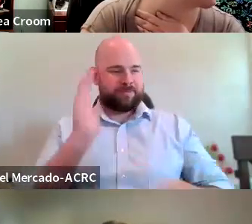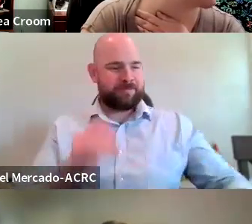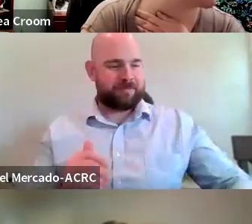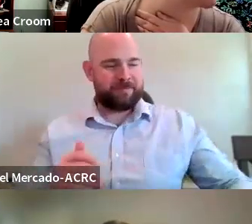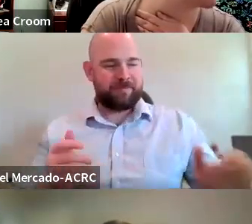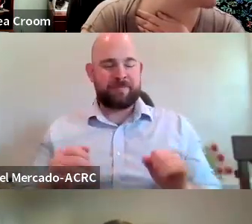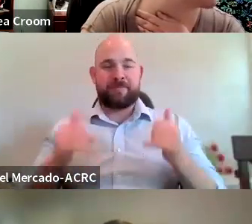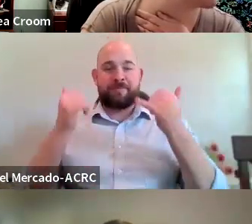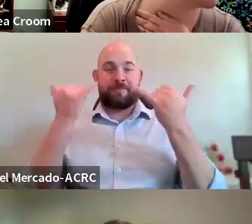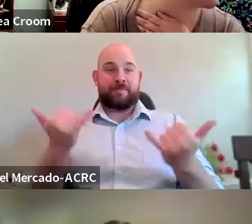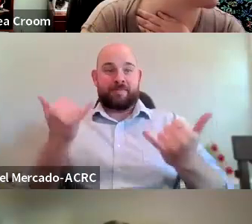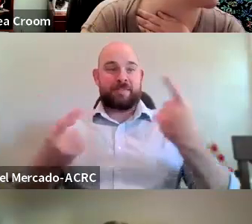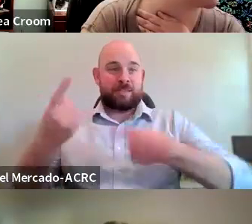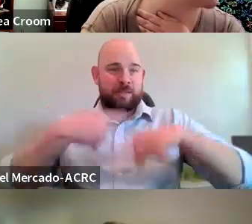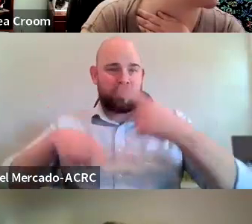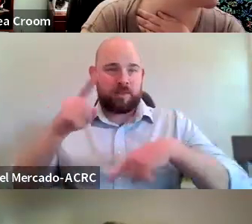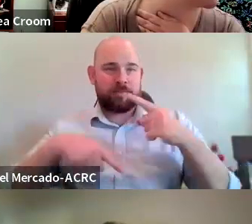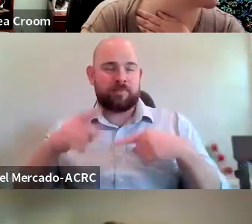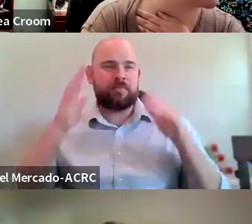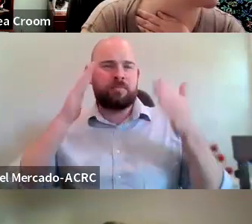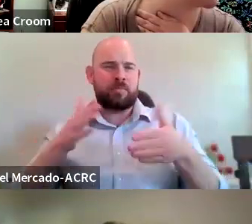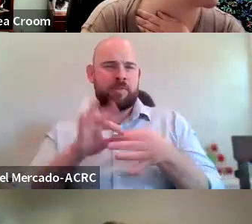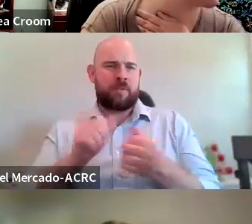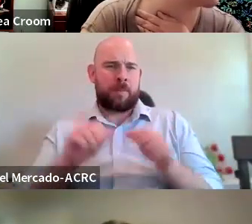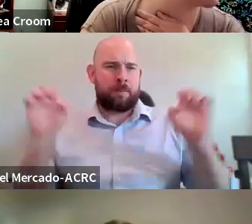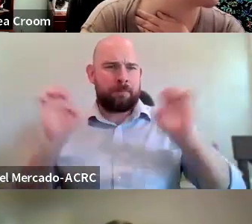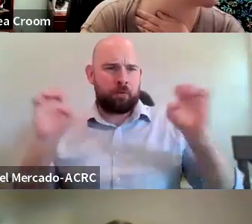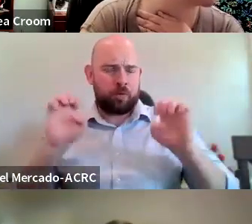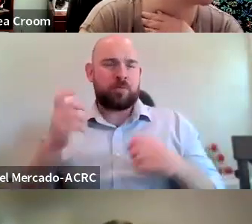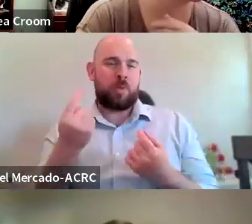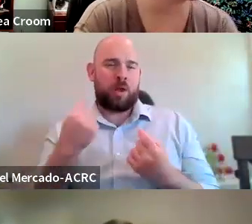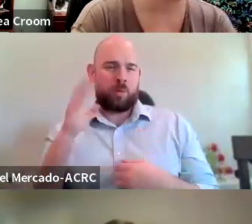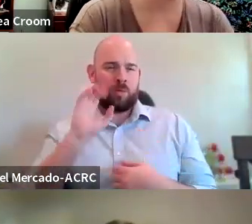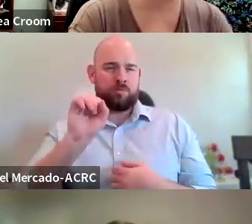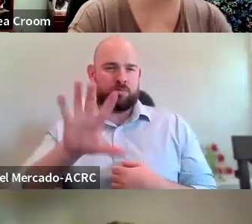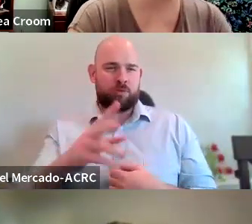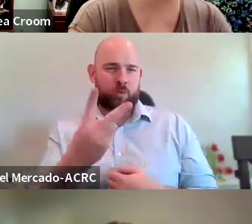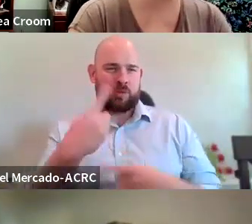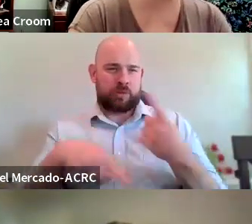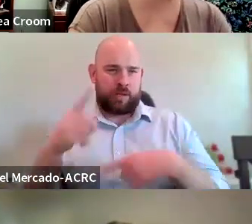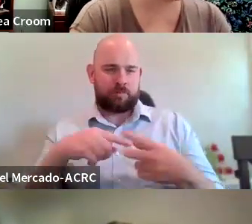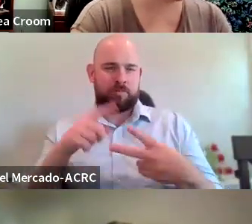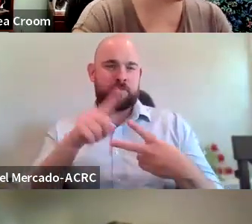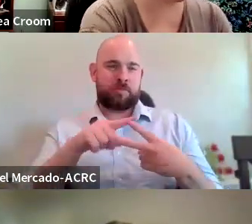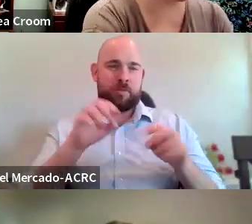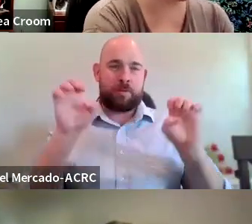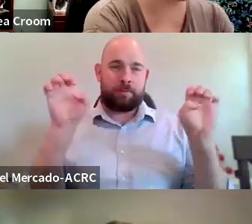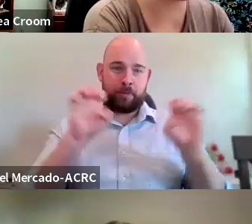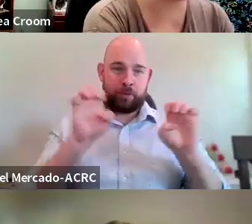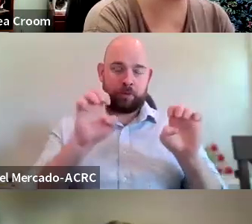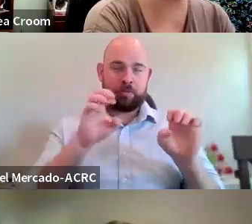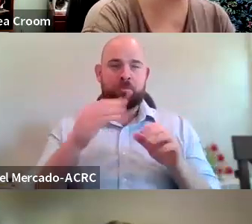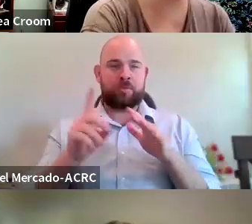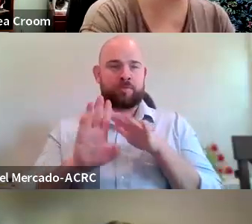Okay, great. All right. Today's sign of the week is on emergencies. I will show you 2